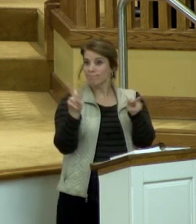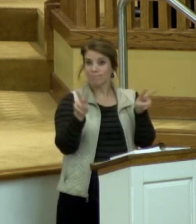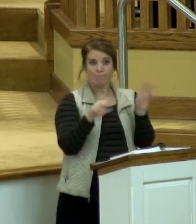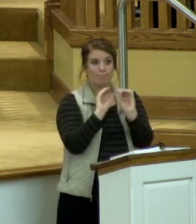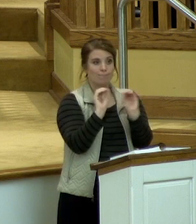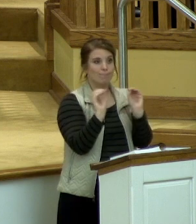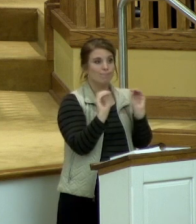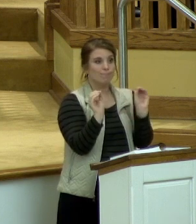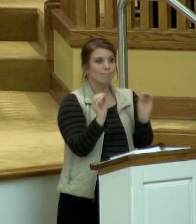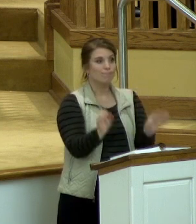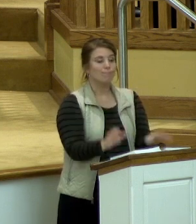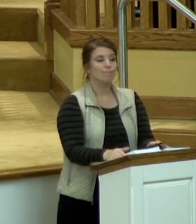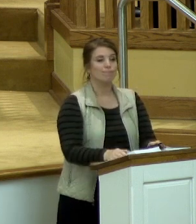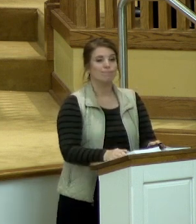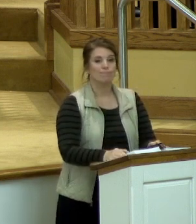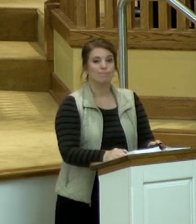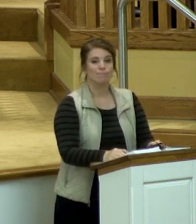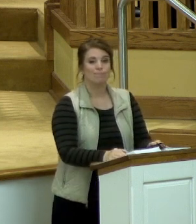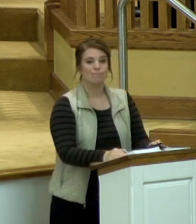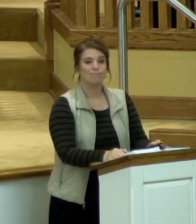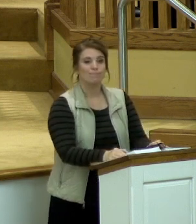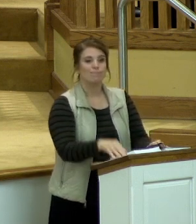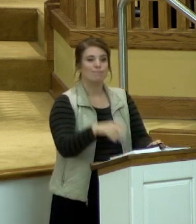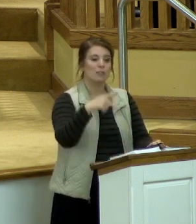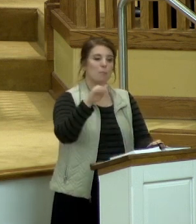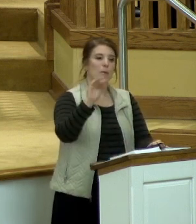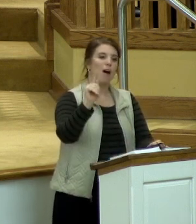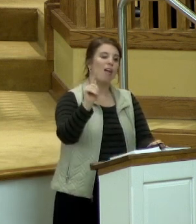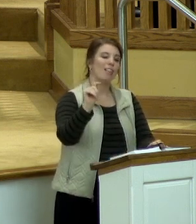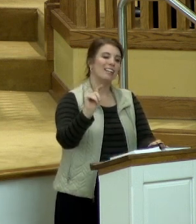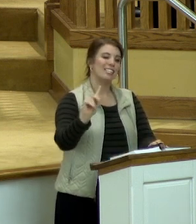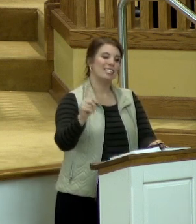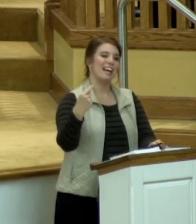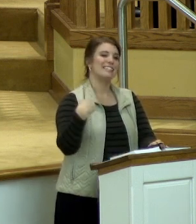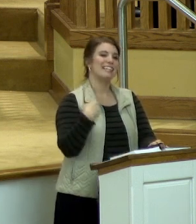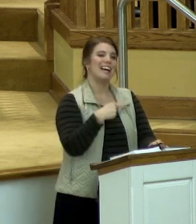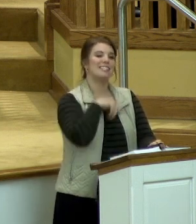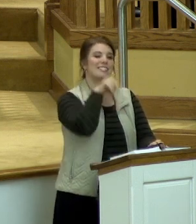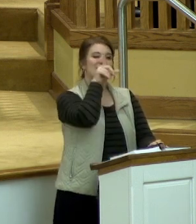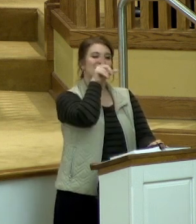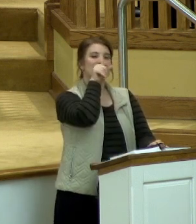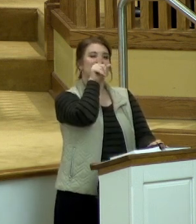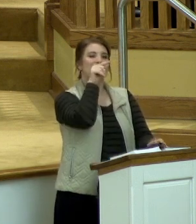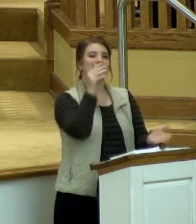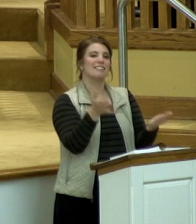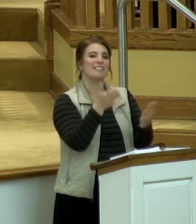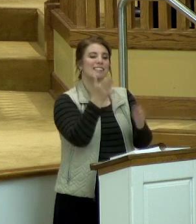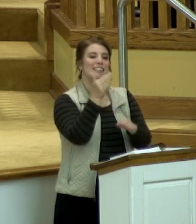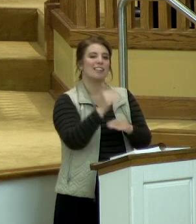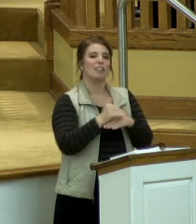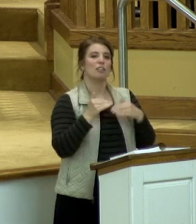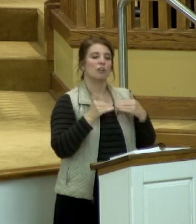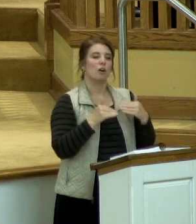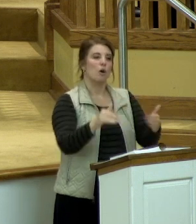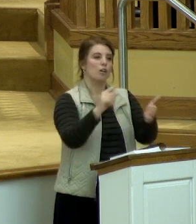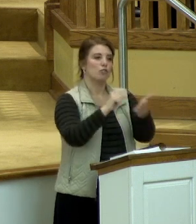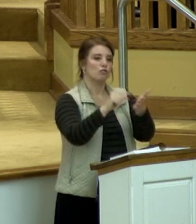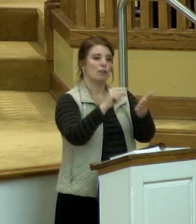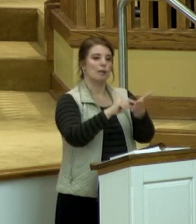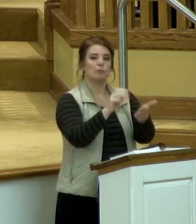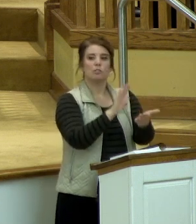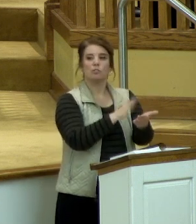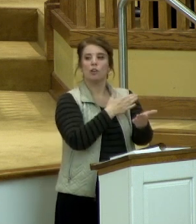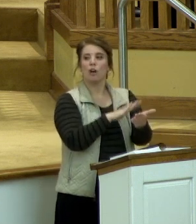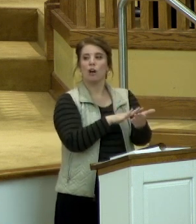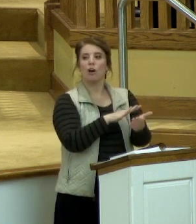see any visitors in the building tonight, so Miss Paulette, it's just us chickens here tonight. All right, so I guess we'll go ahead and go on to scripture songs. Rain and